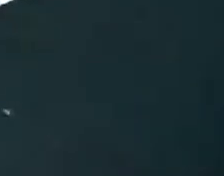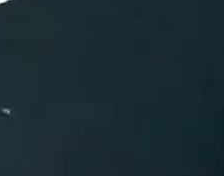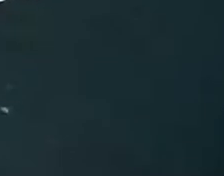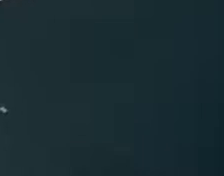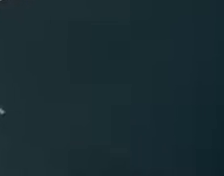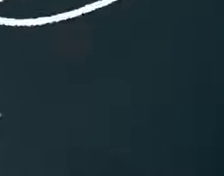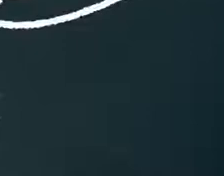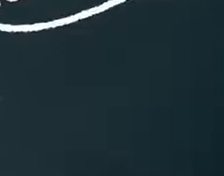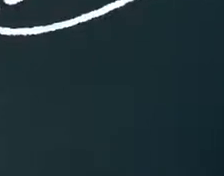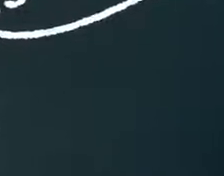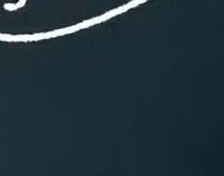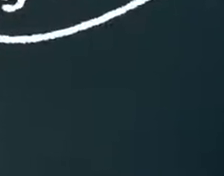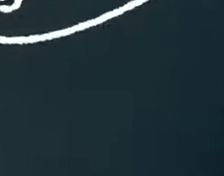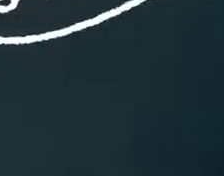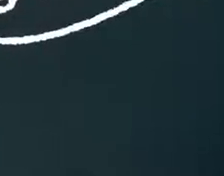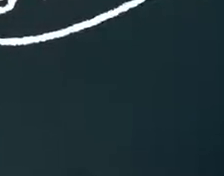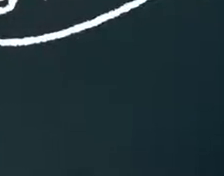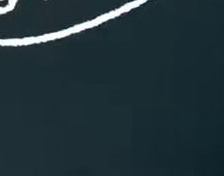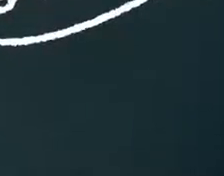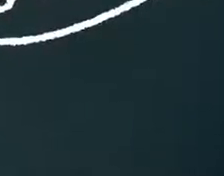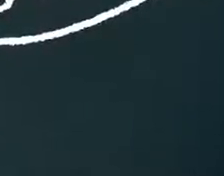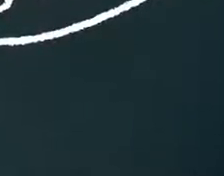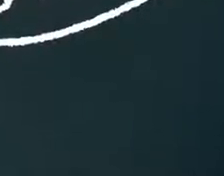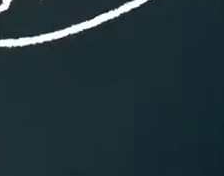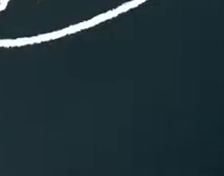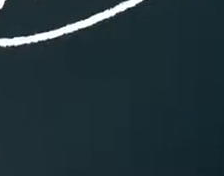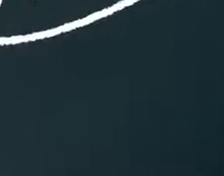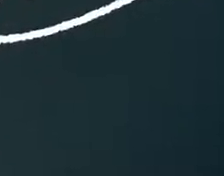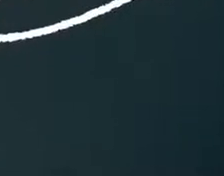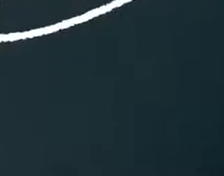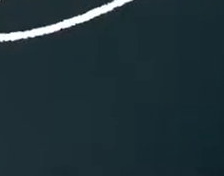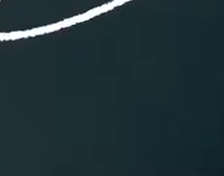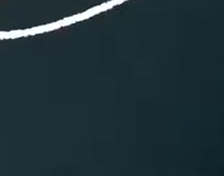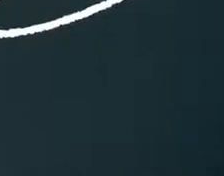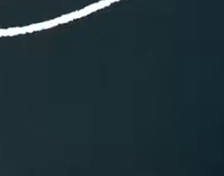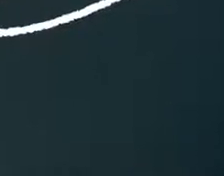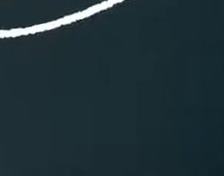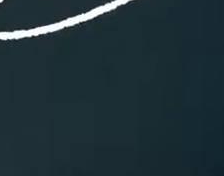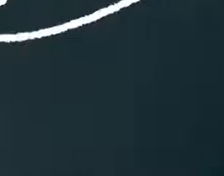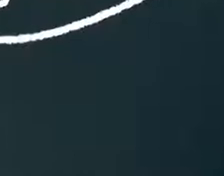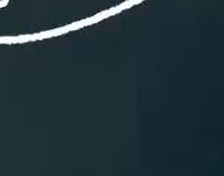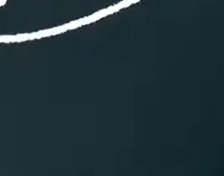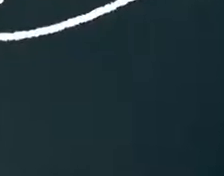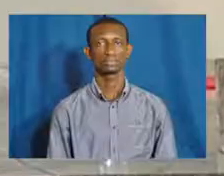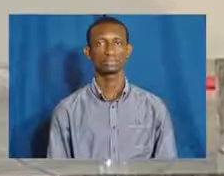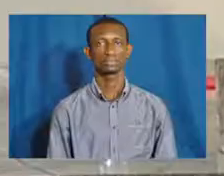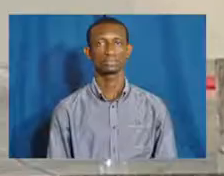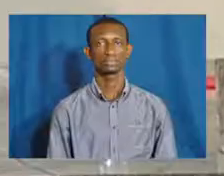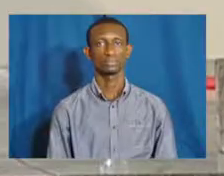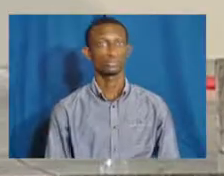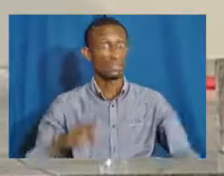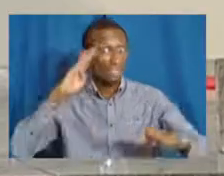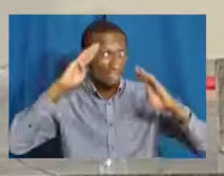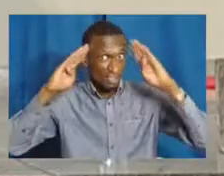to Study Time, a televised home learning program produced by Rwanda Education Board.